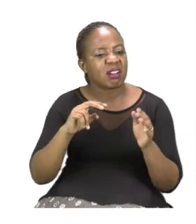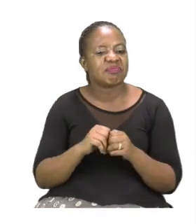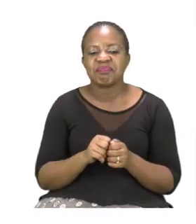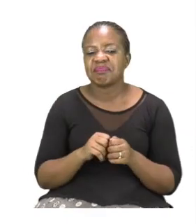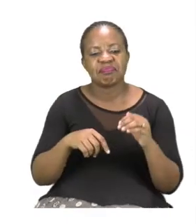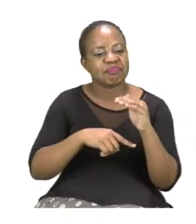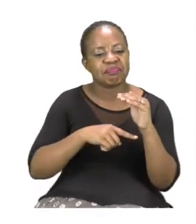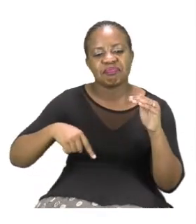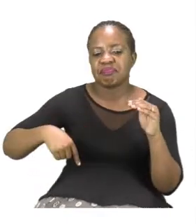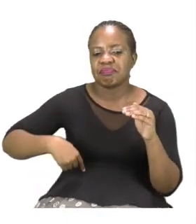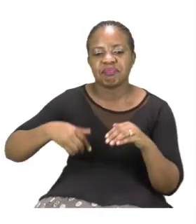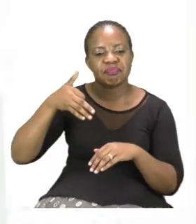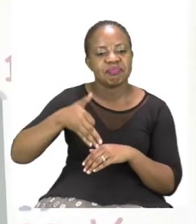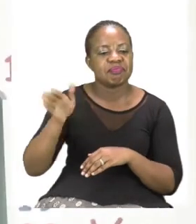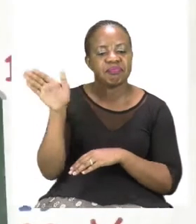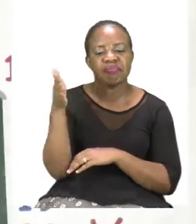are putting our colors.